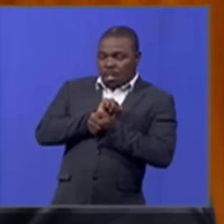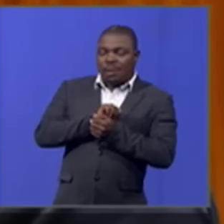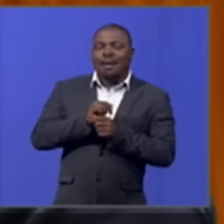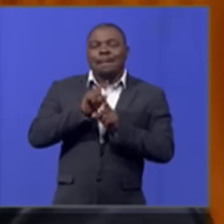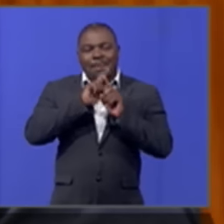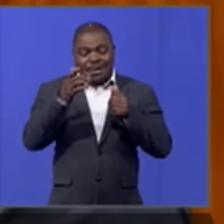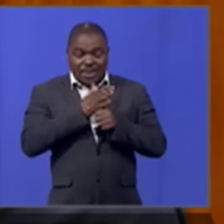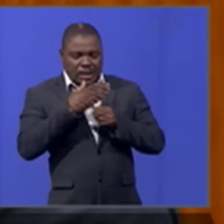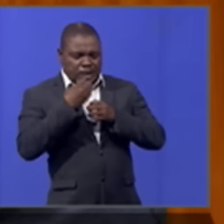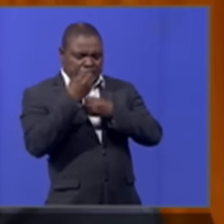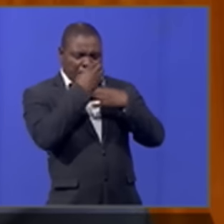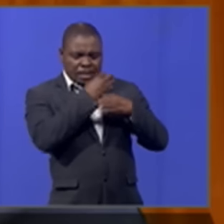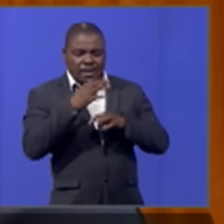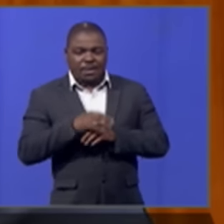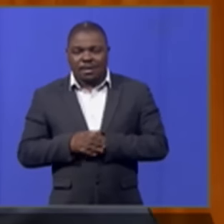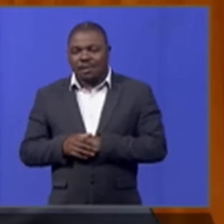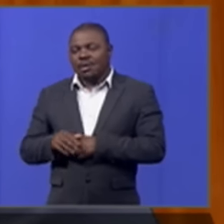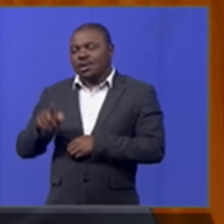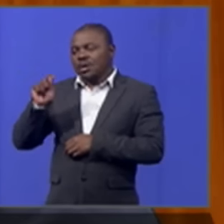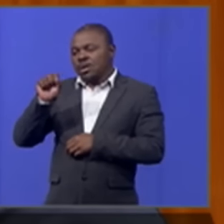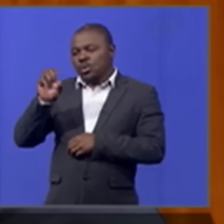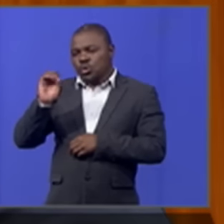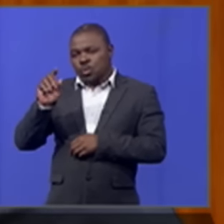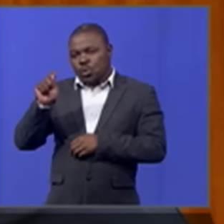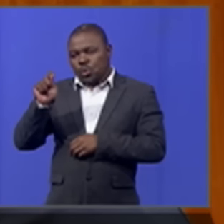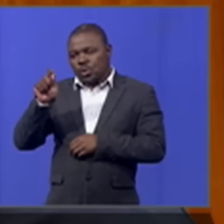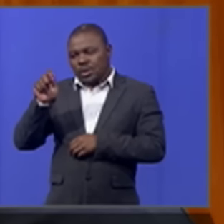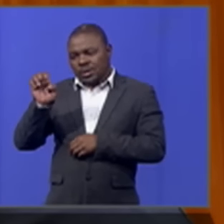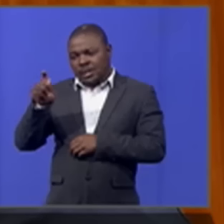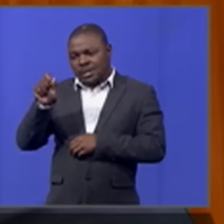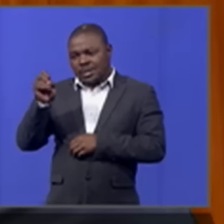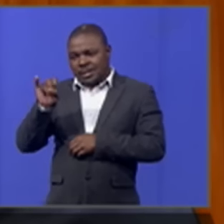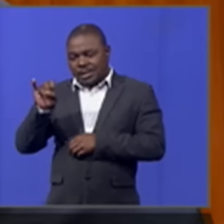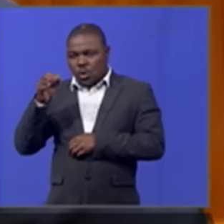ganela seno. Cha akukho lapho mangalelo ashaya khona ngikhona